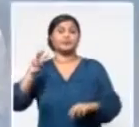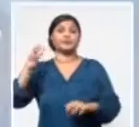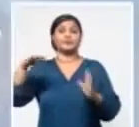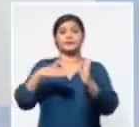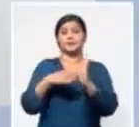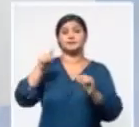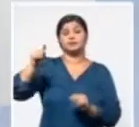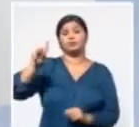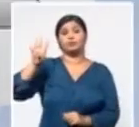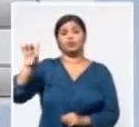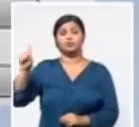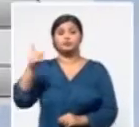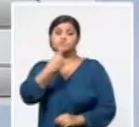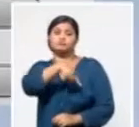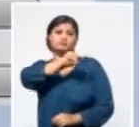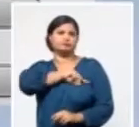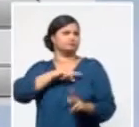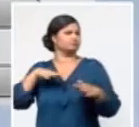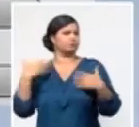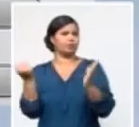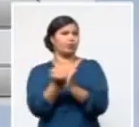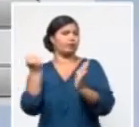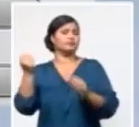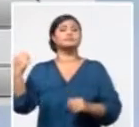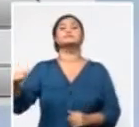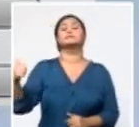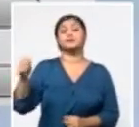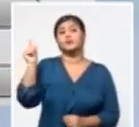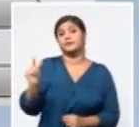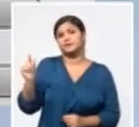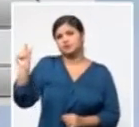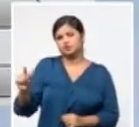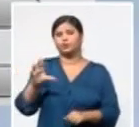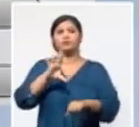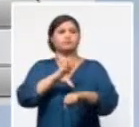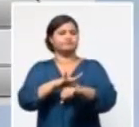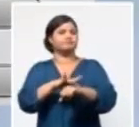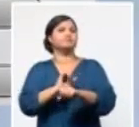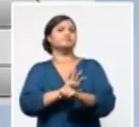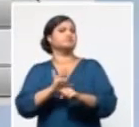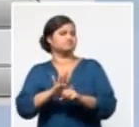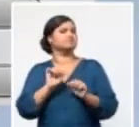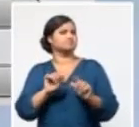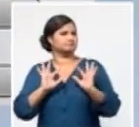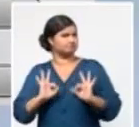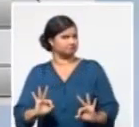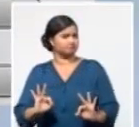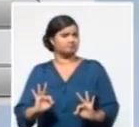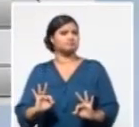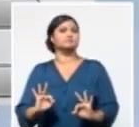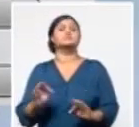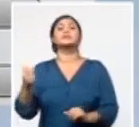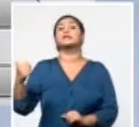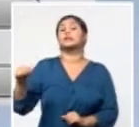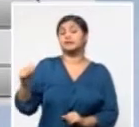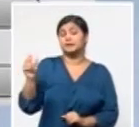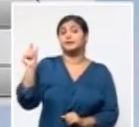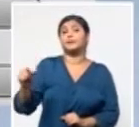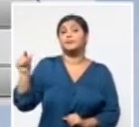3,141 samples, 10 people tested positive for SARS-CoV-2 and COVID-19.